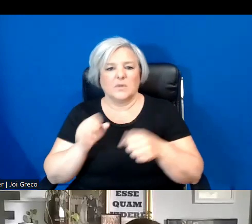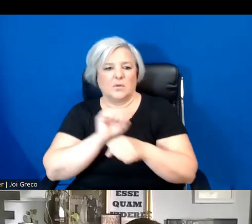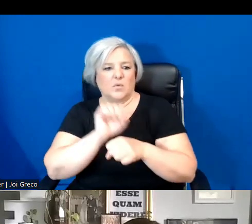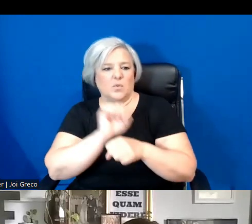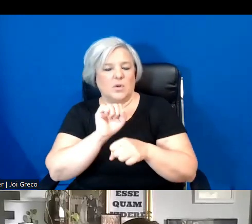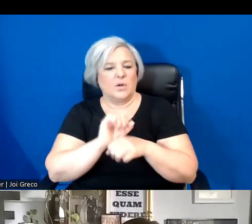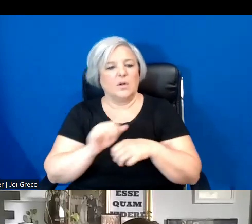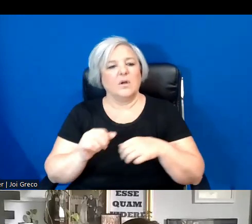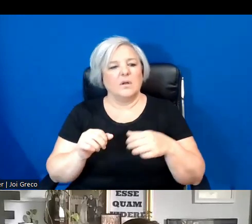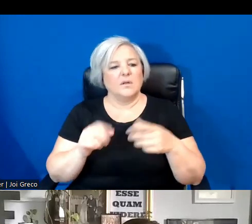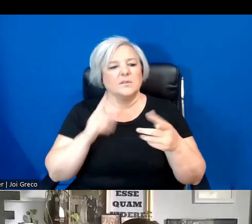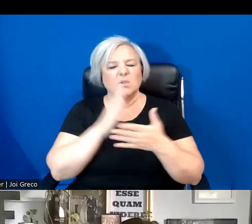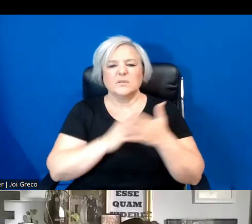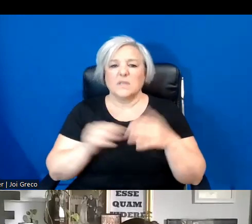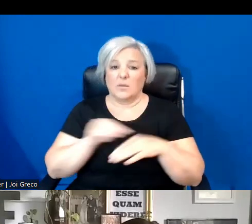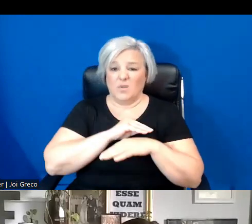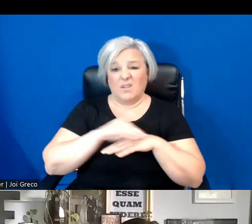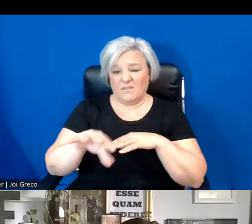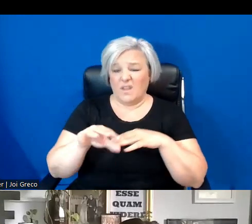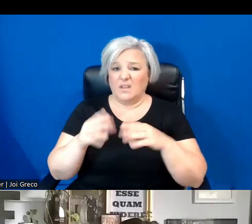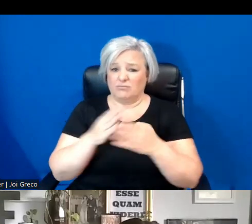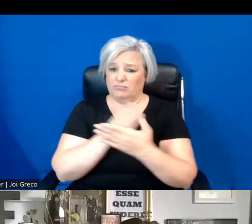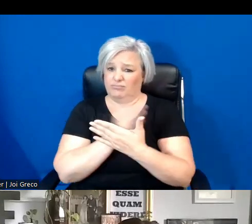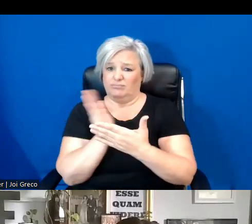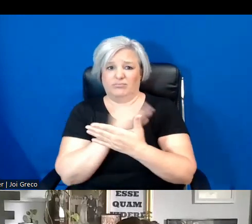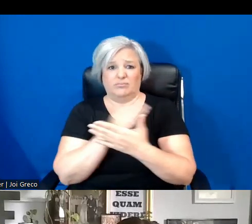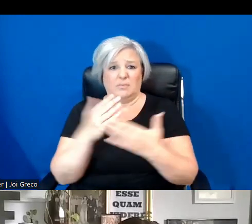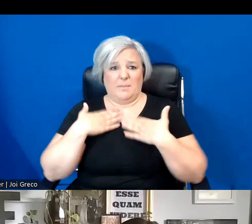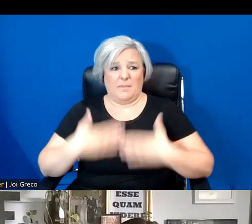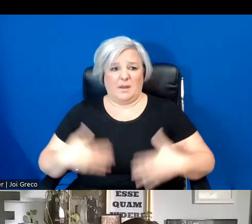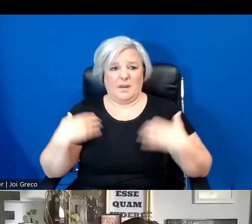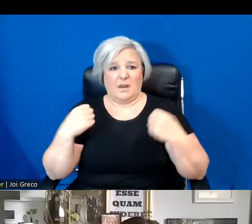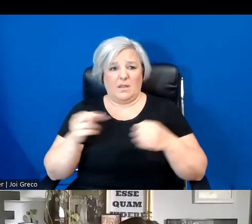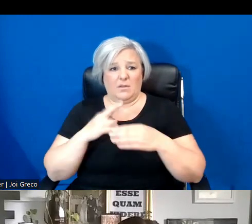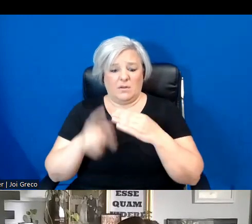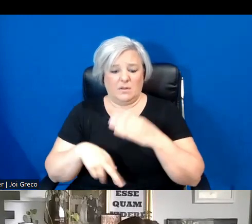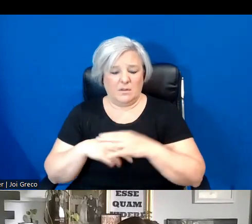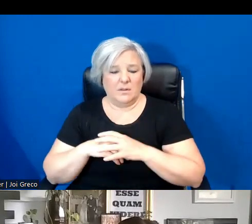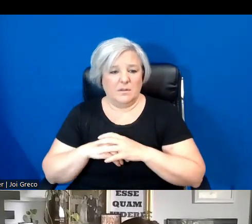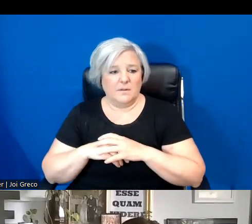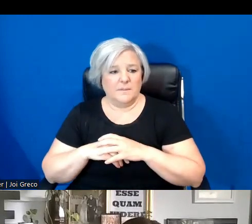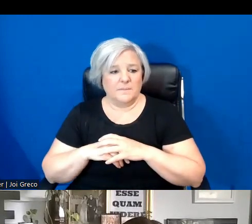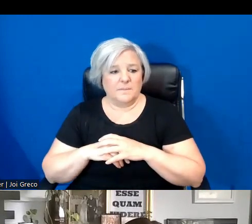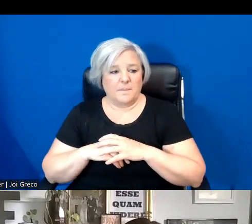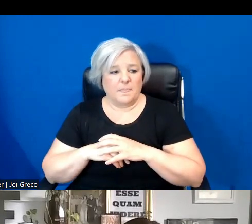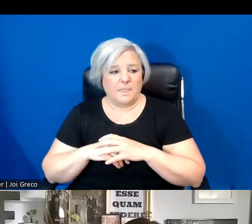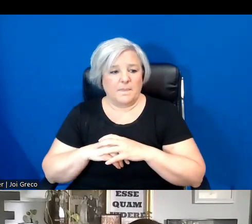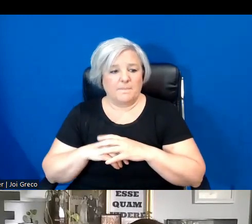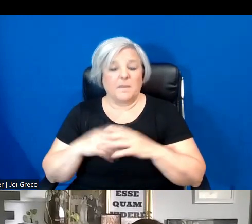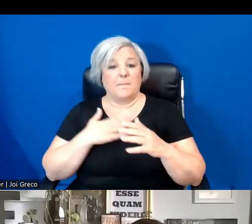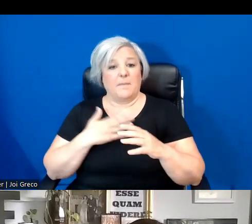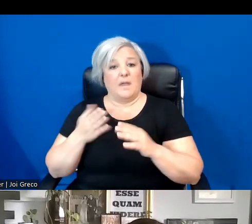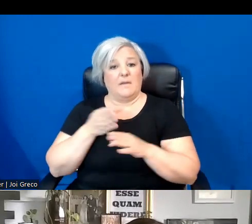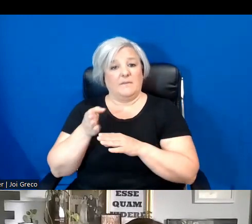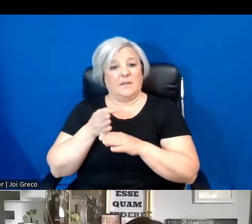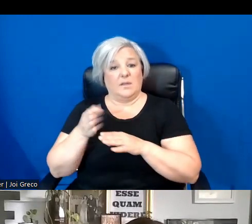Social determinants of health affect a wide range of health and quality of life outcomes and risks. So in my field, we